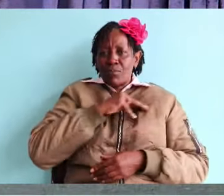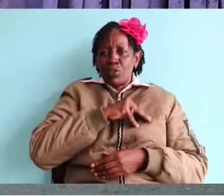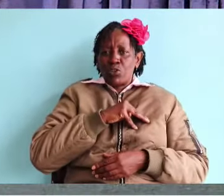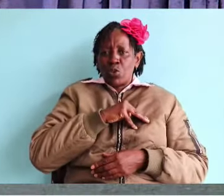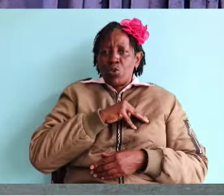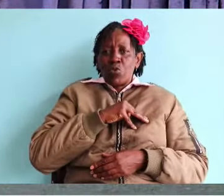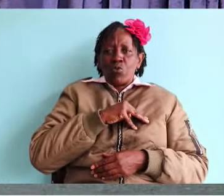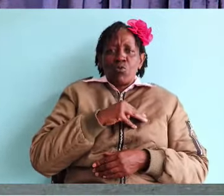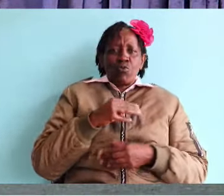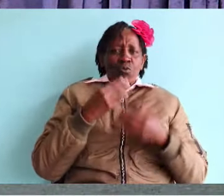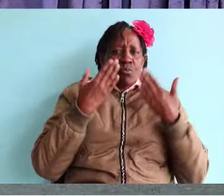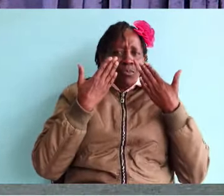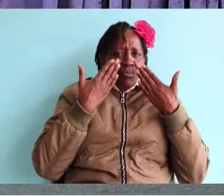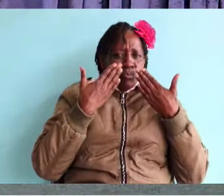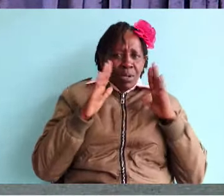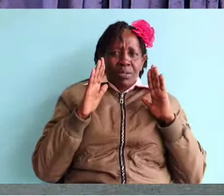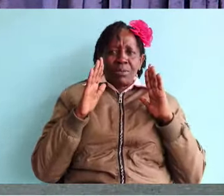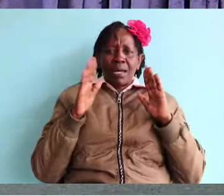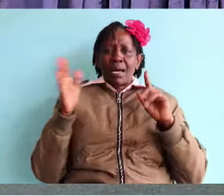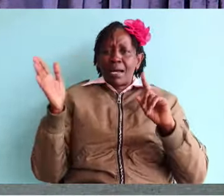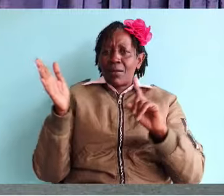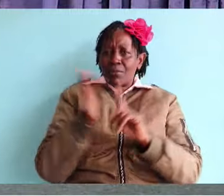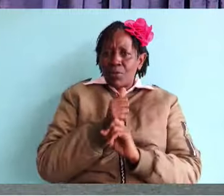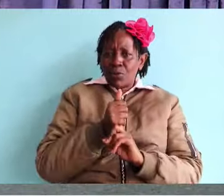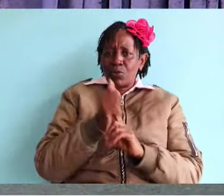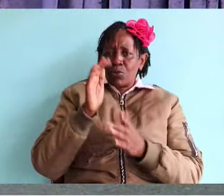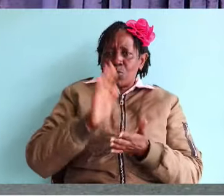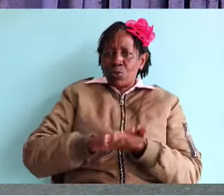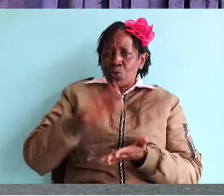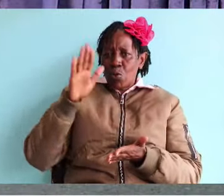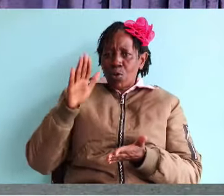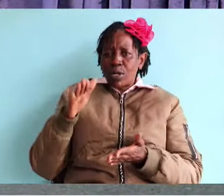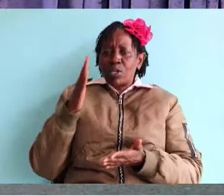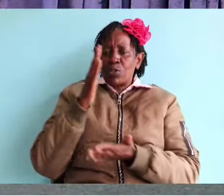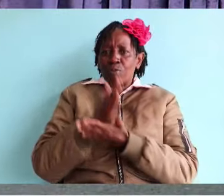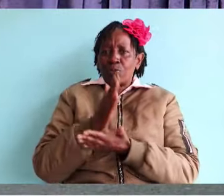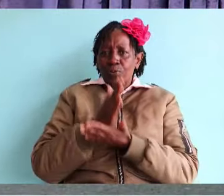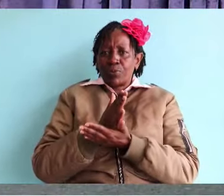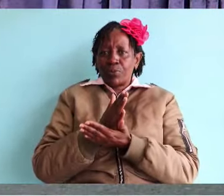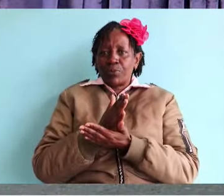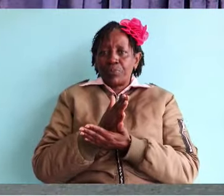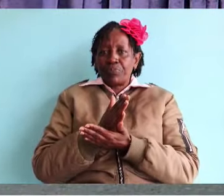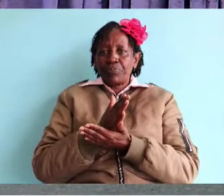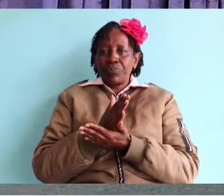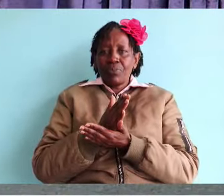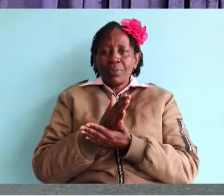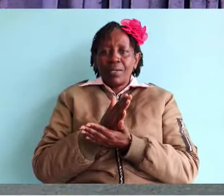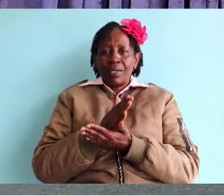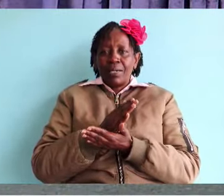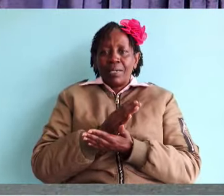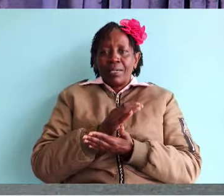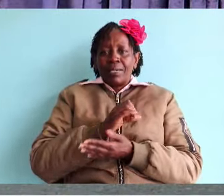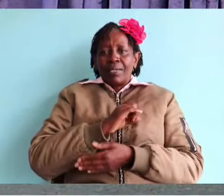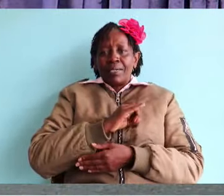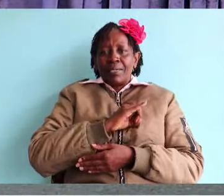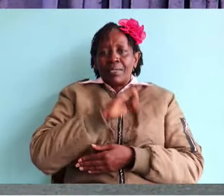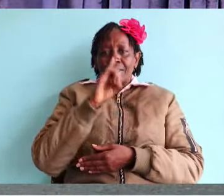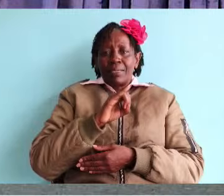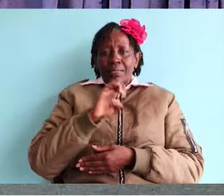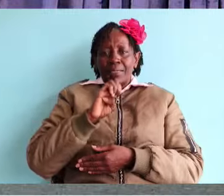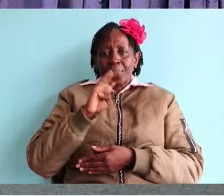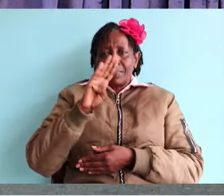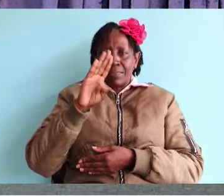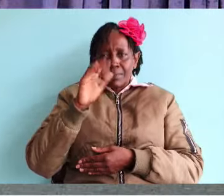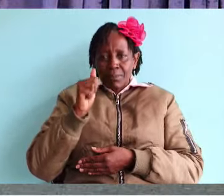in a triumphant way to his glory, and that indeed the Ziba and Zalmunna will be given to